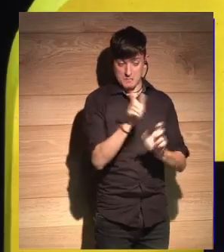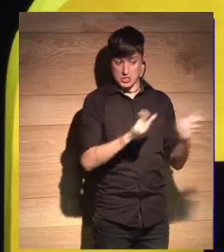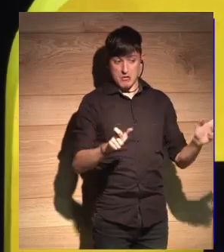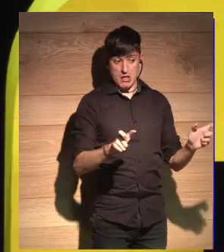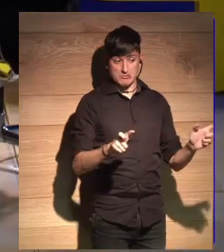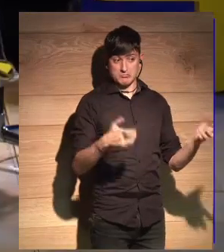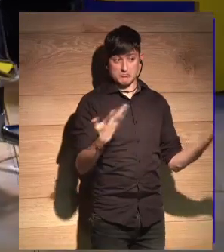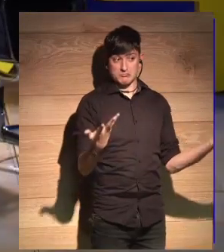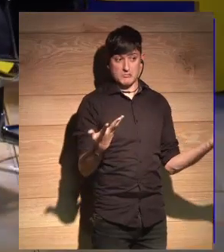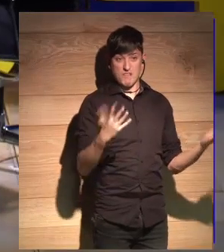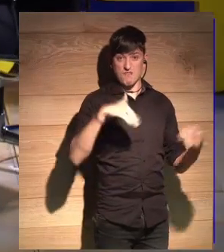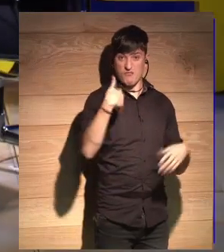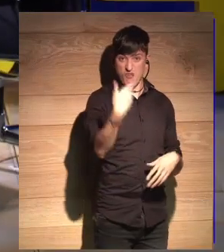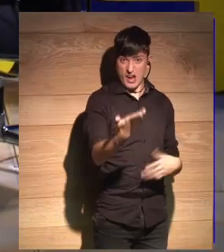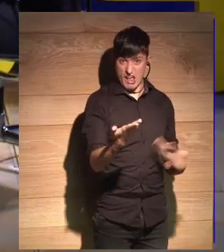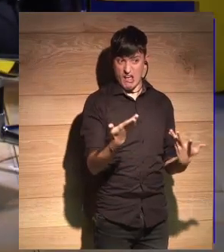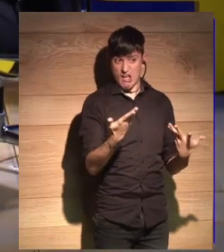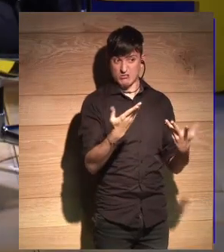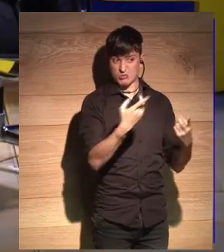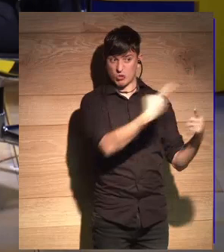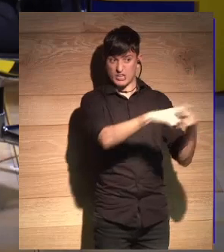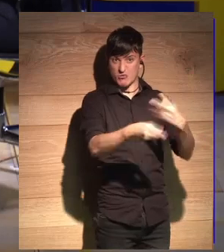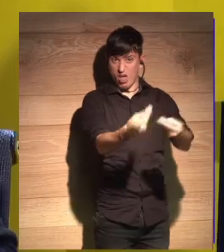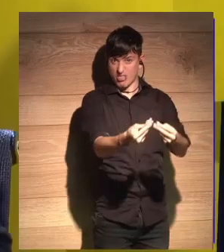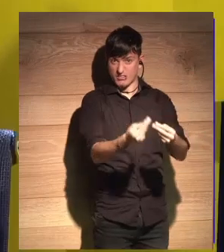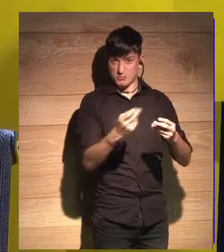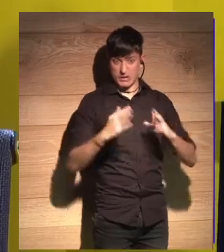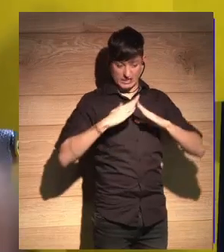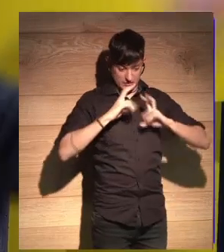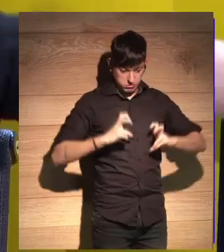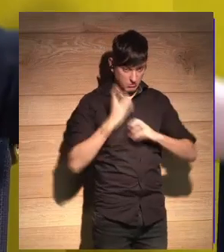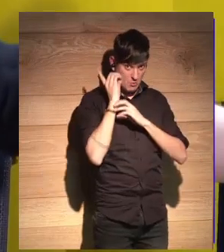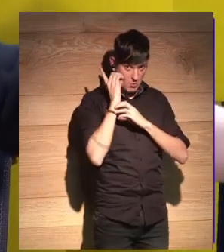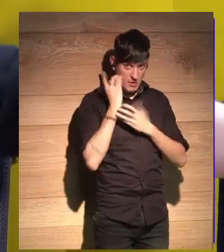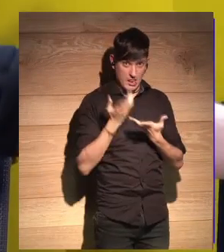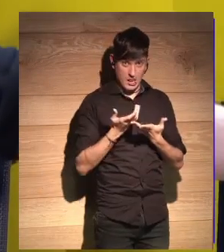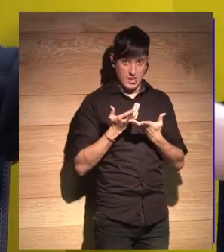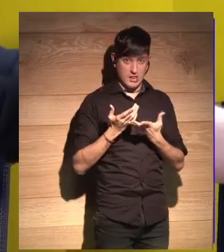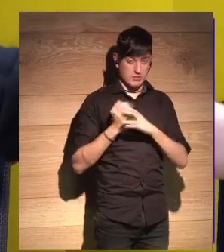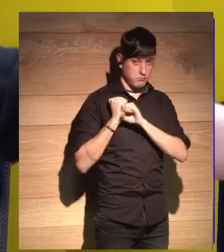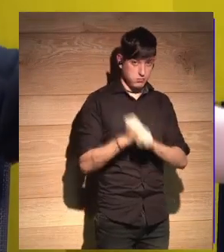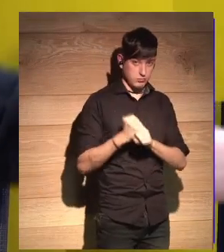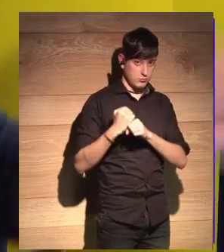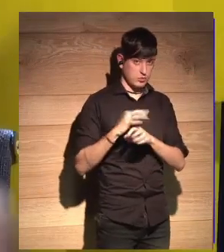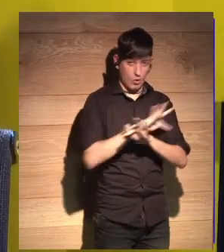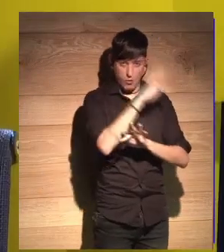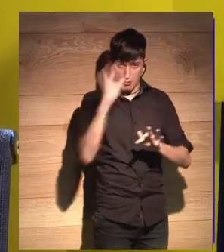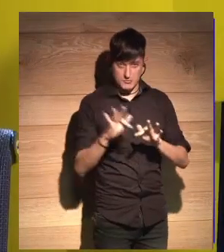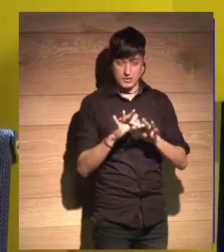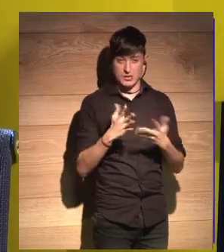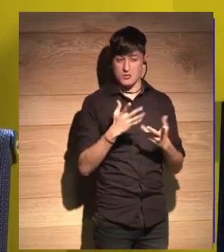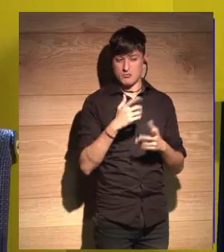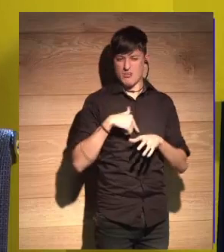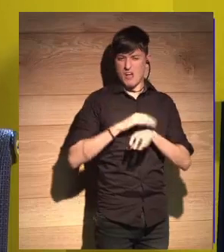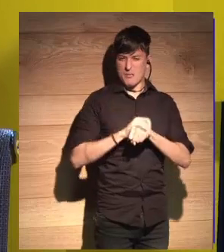it's not doing anything. My friend always said that, she said, nothing's really changed. The screen exploded into a million pieces. Like